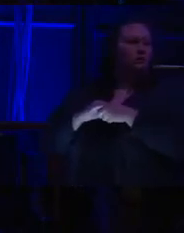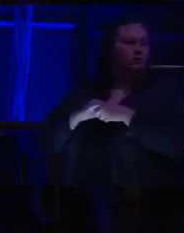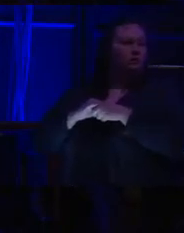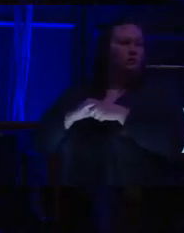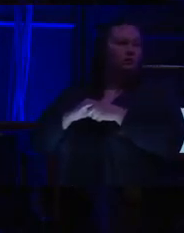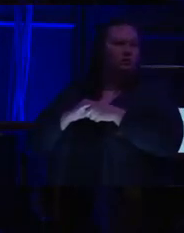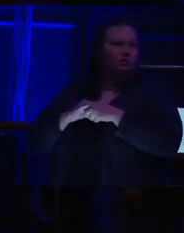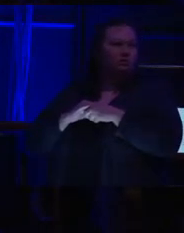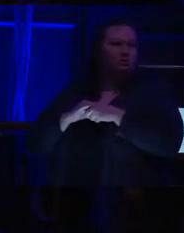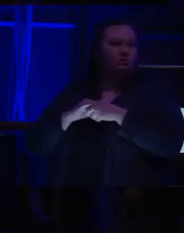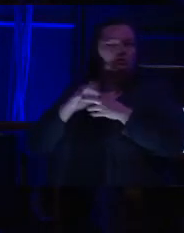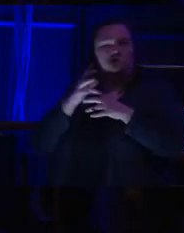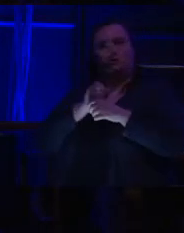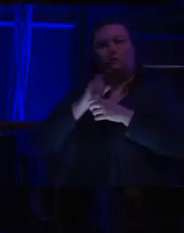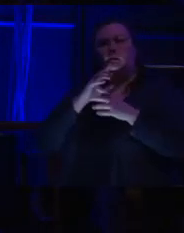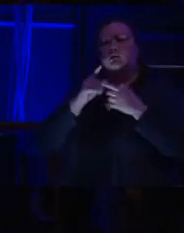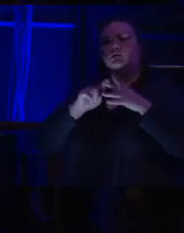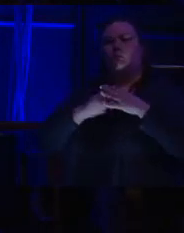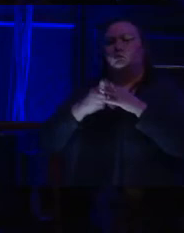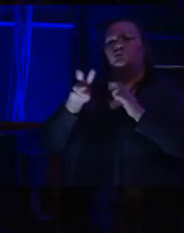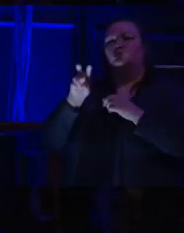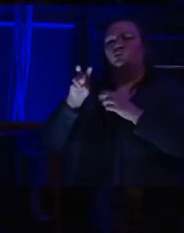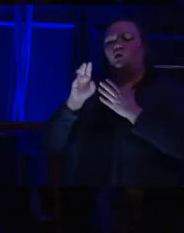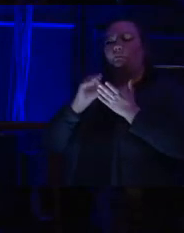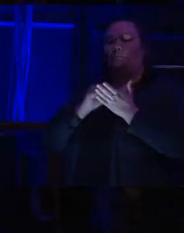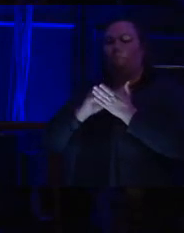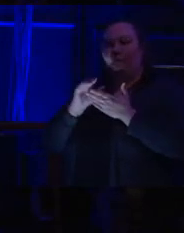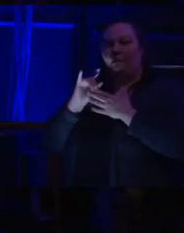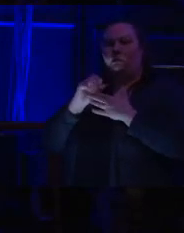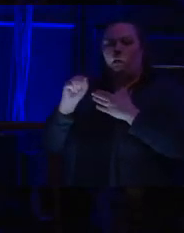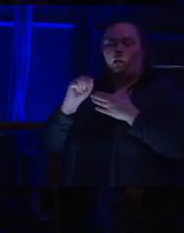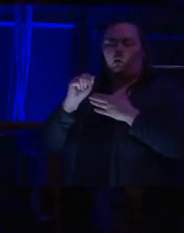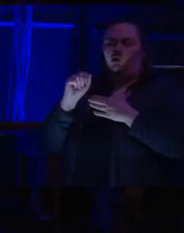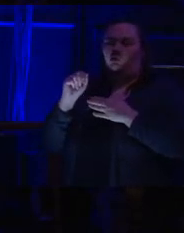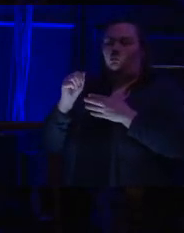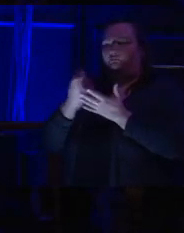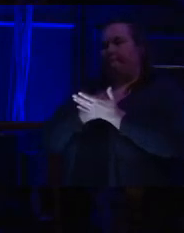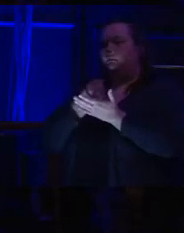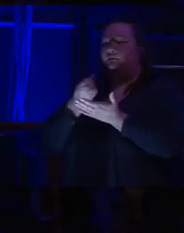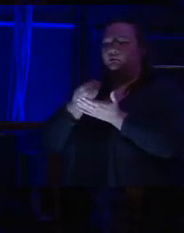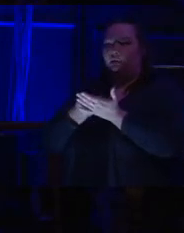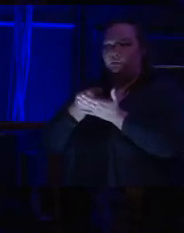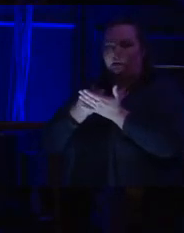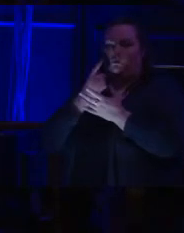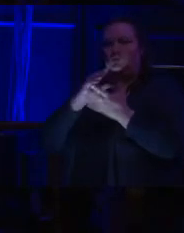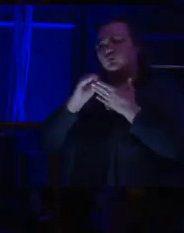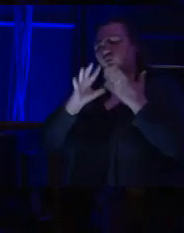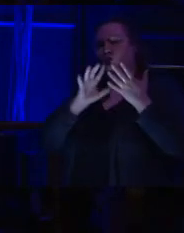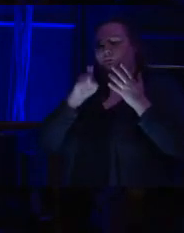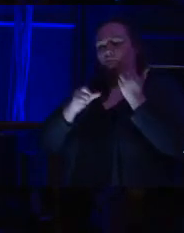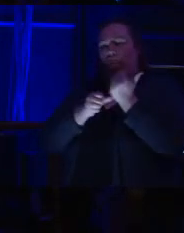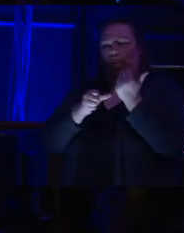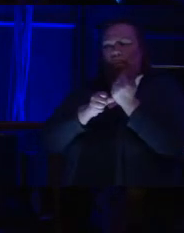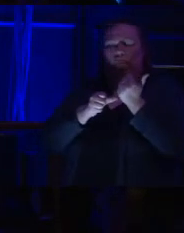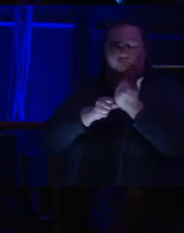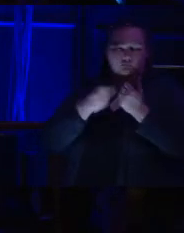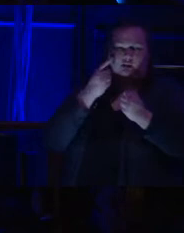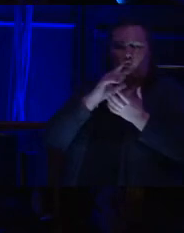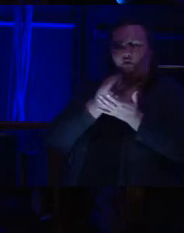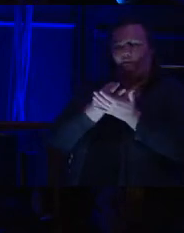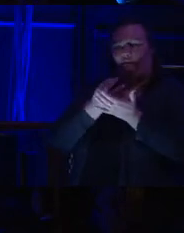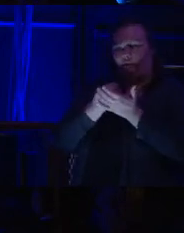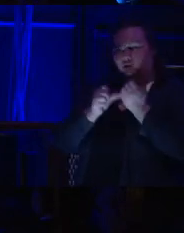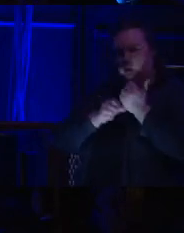UBC, he launched the 200 million blue and gold campaign for students who need assistance for